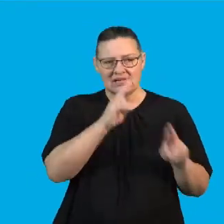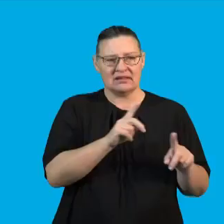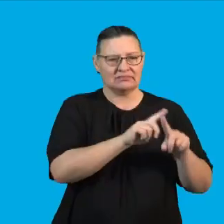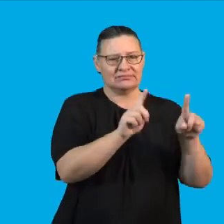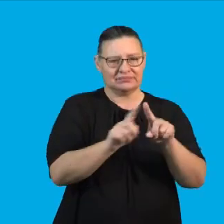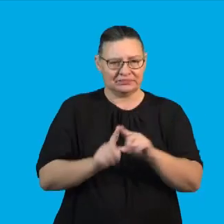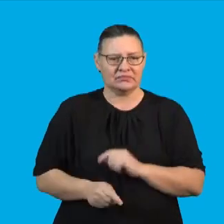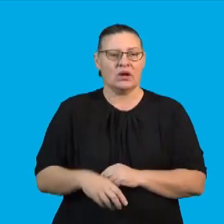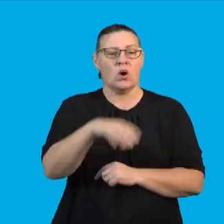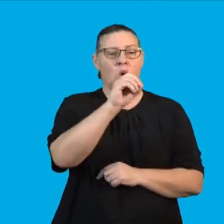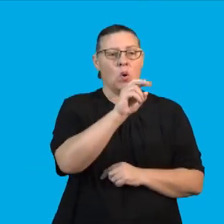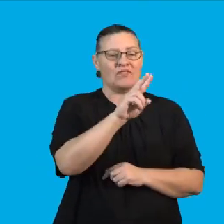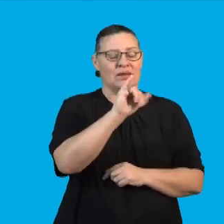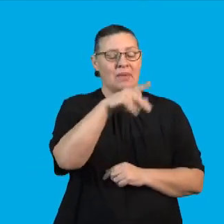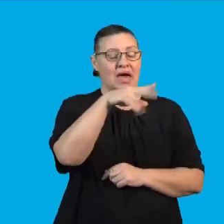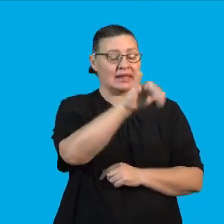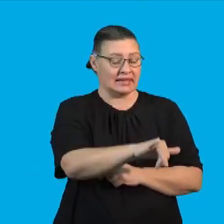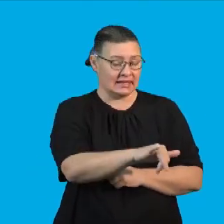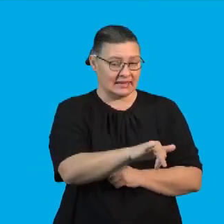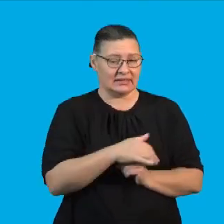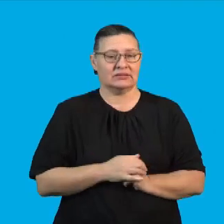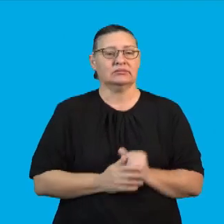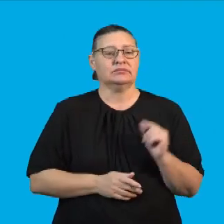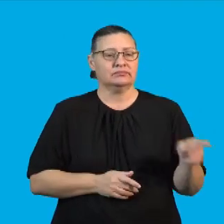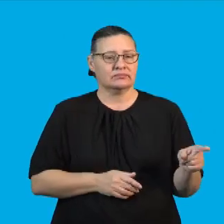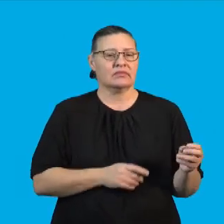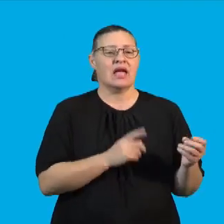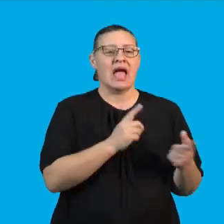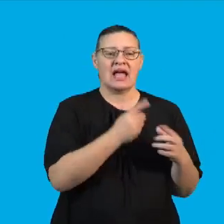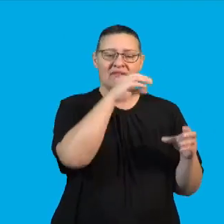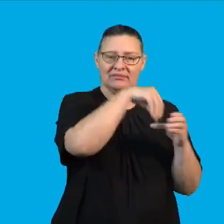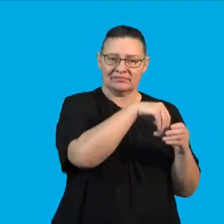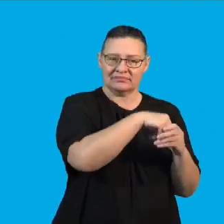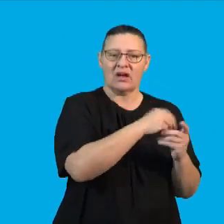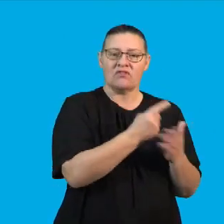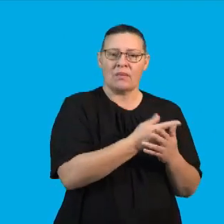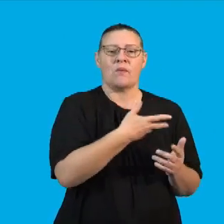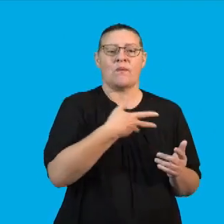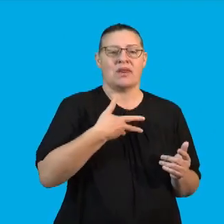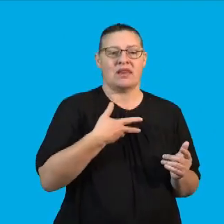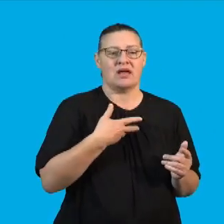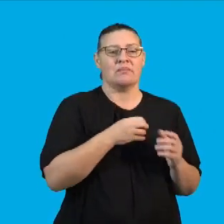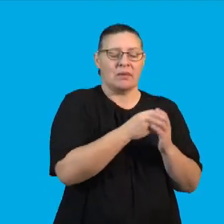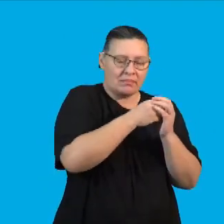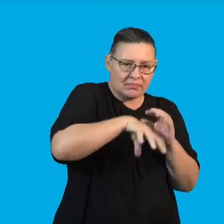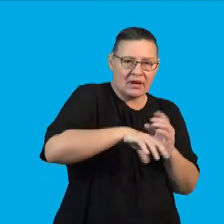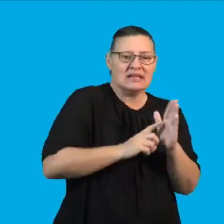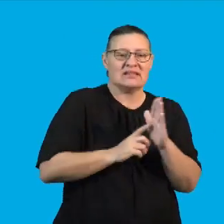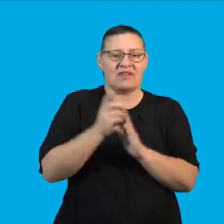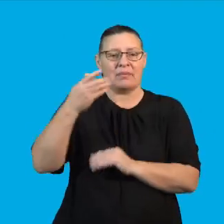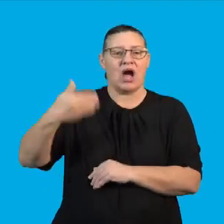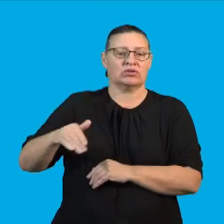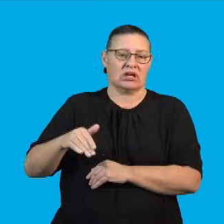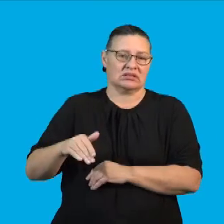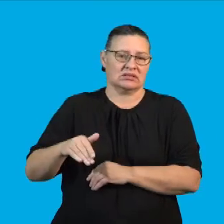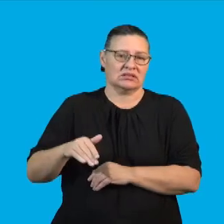organisms. Ovipary. Ovipary, eggs with yolk released from female and develop outside